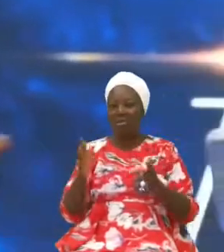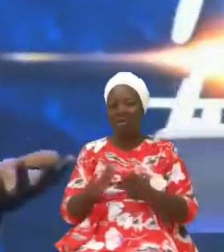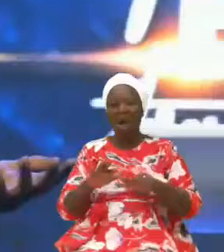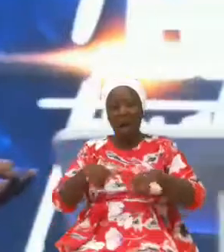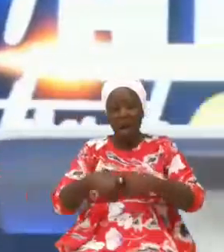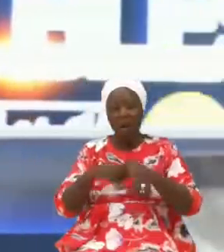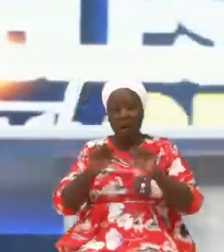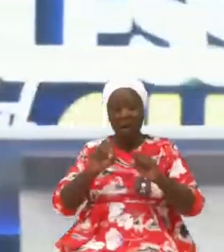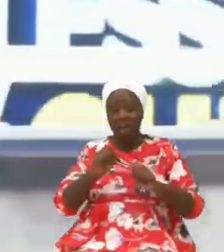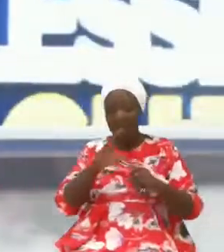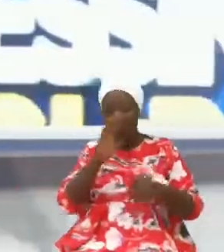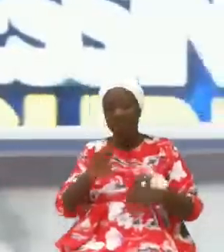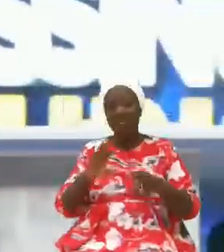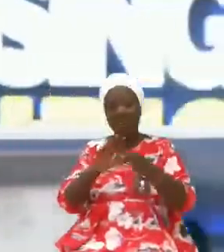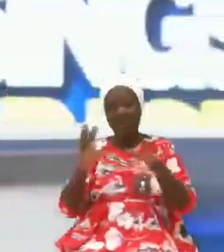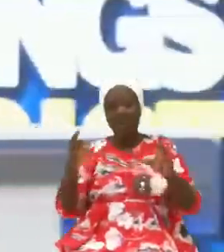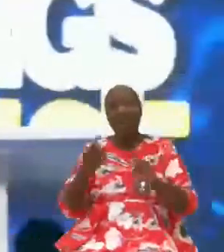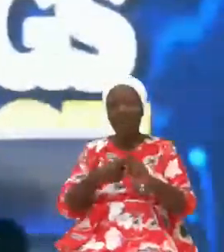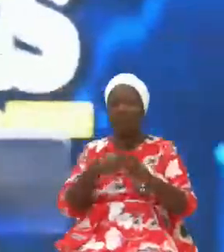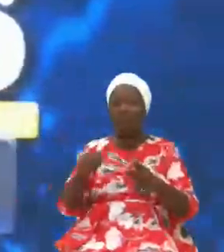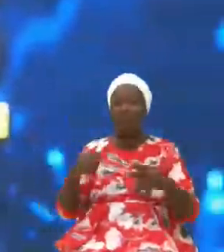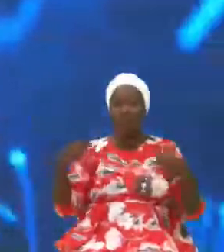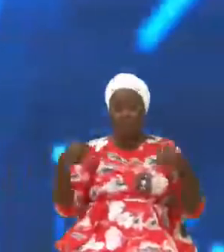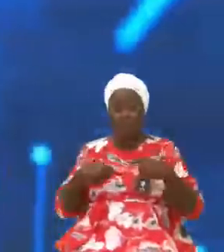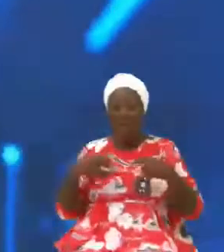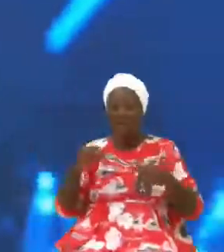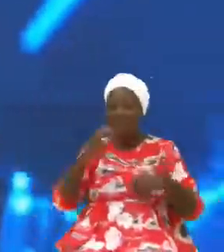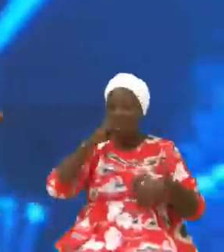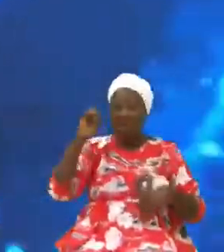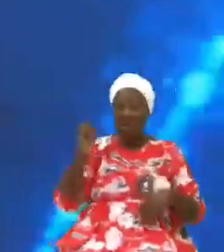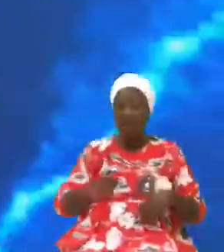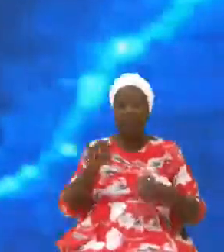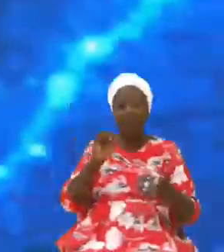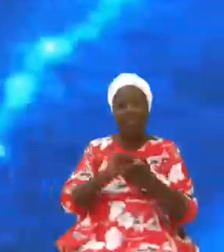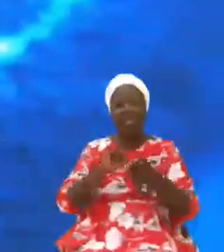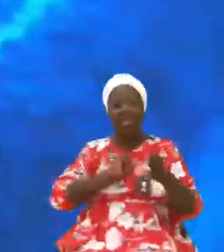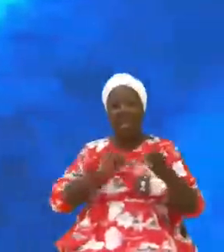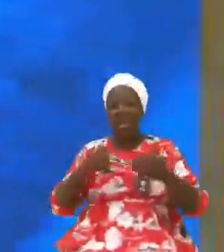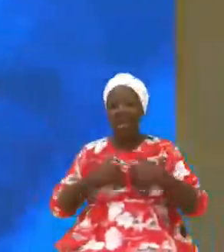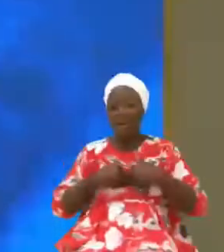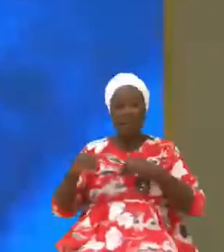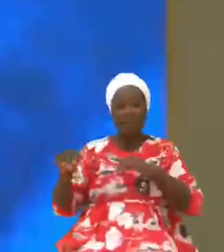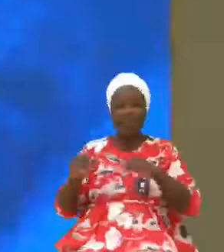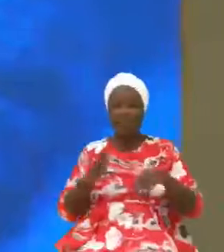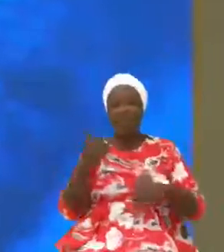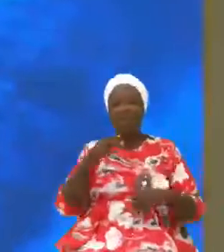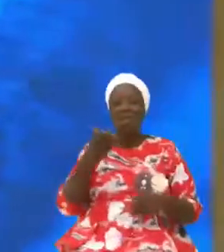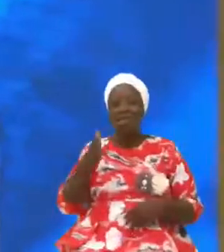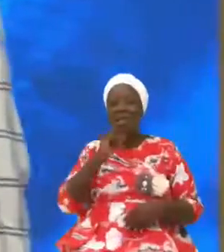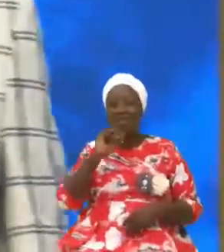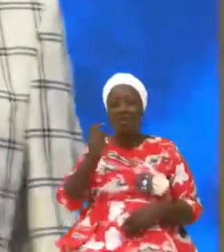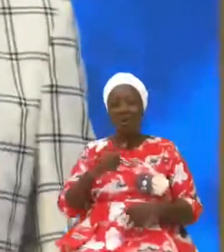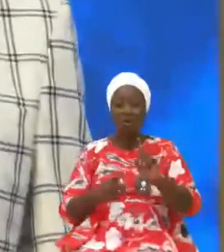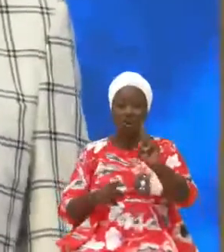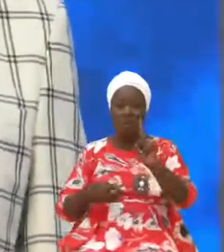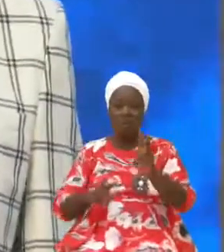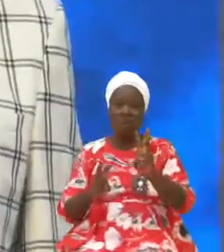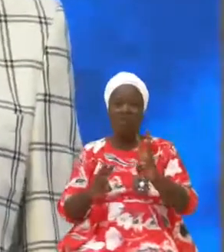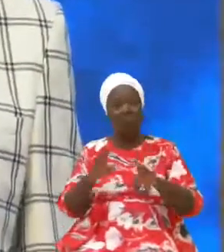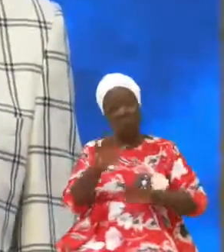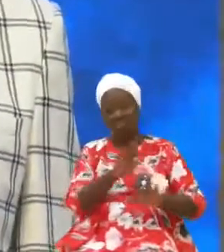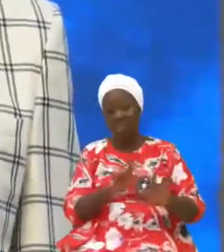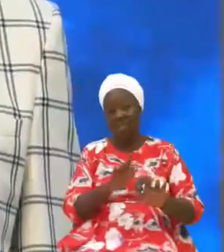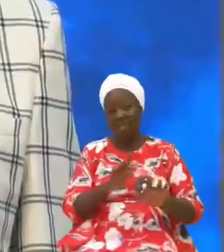be relieved from the pain of the evil that I have done? There's only one